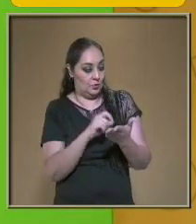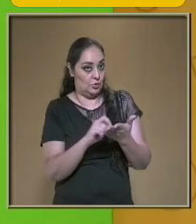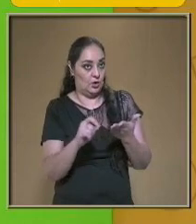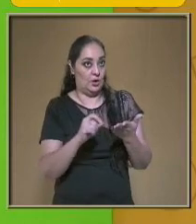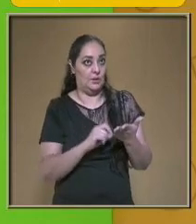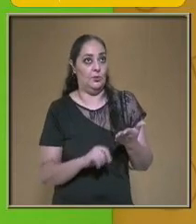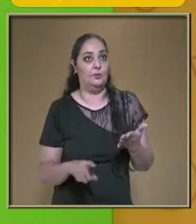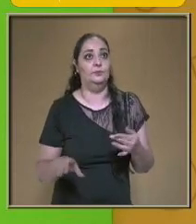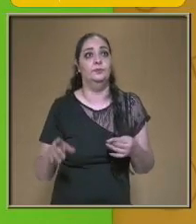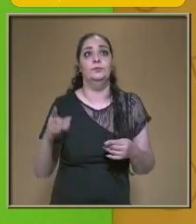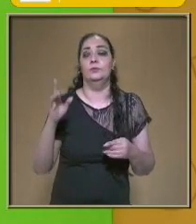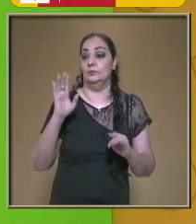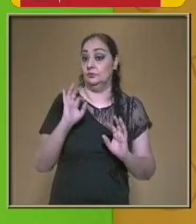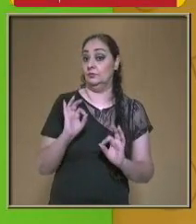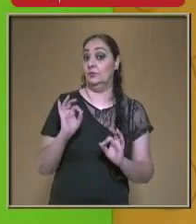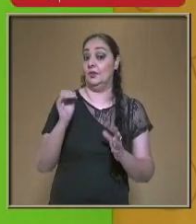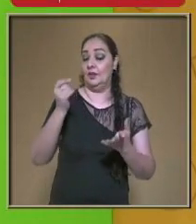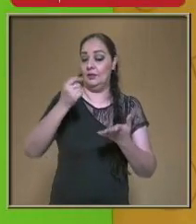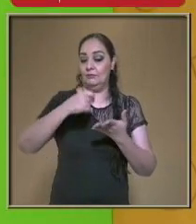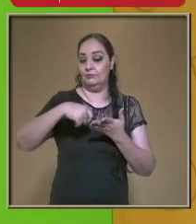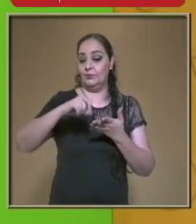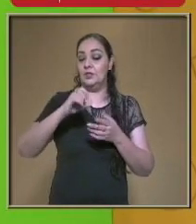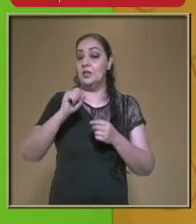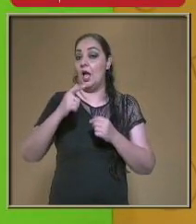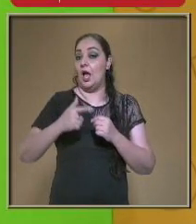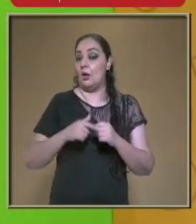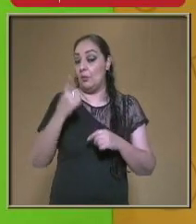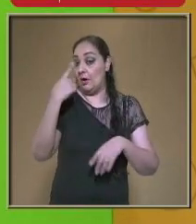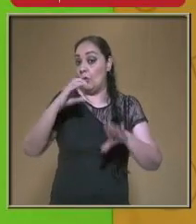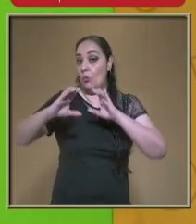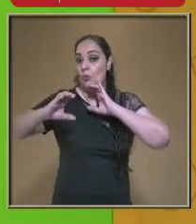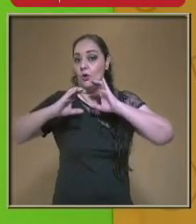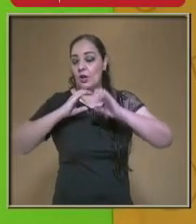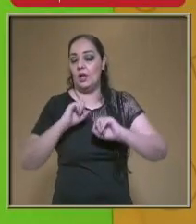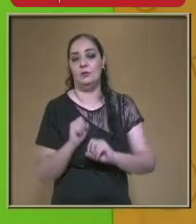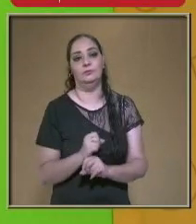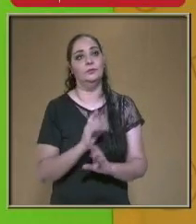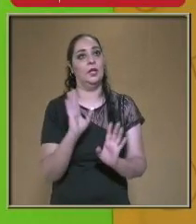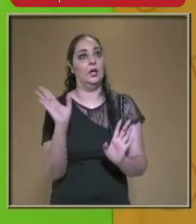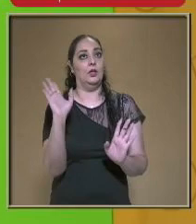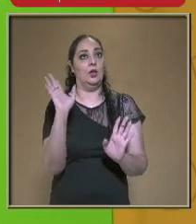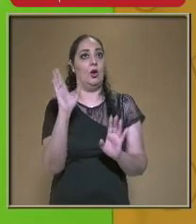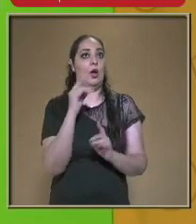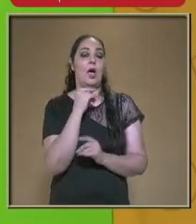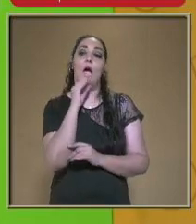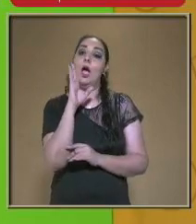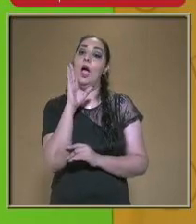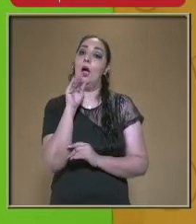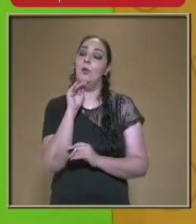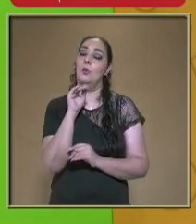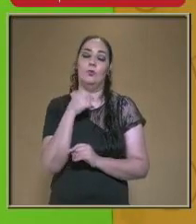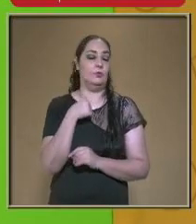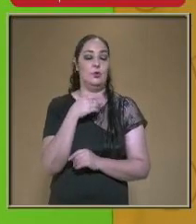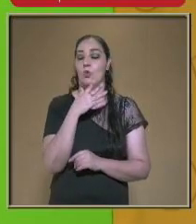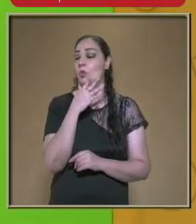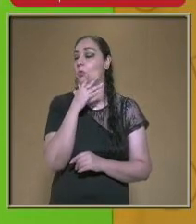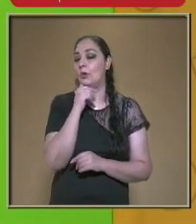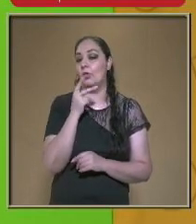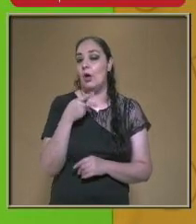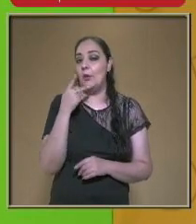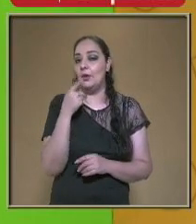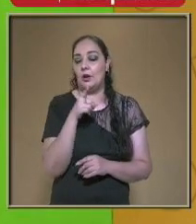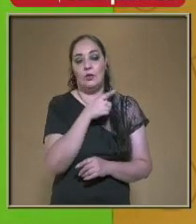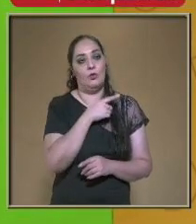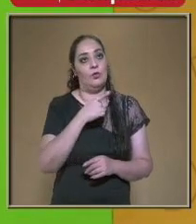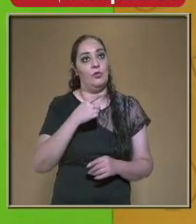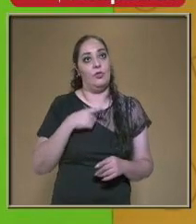very important skill? And it is for communication. If I speak, or if I cannot speak, I have